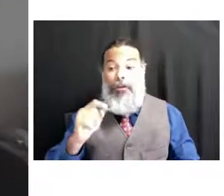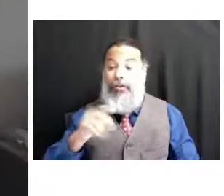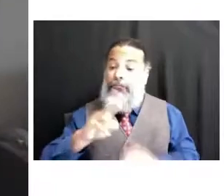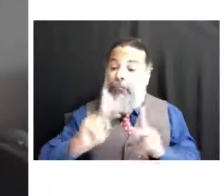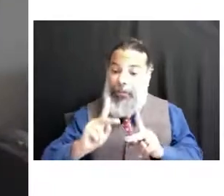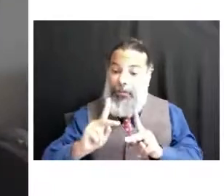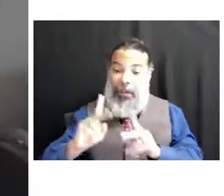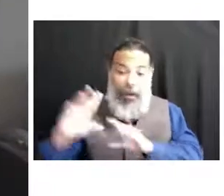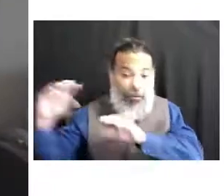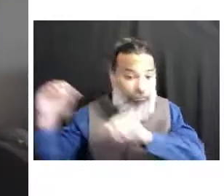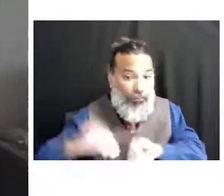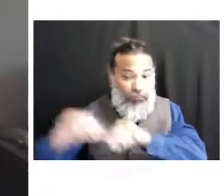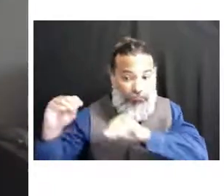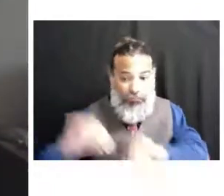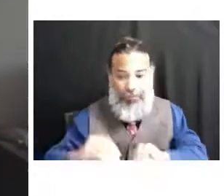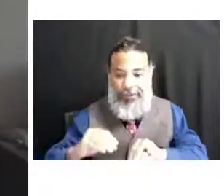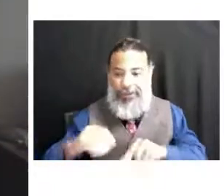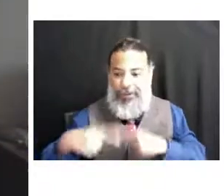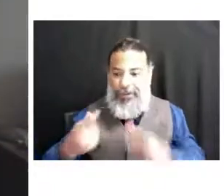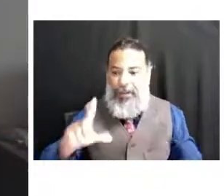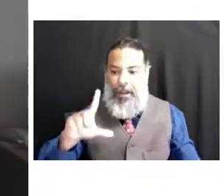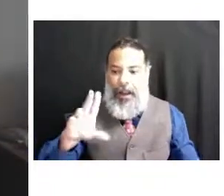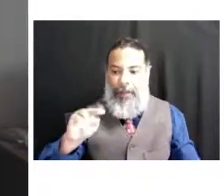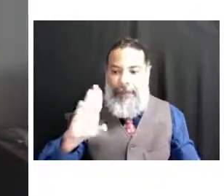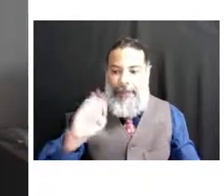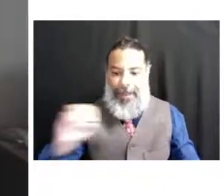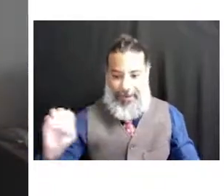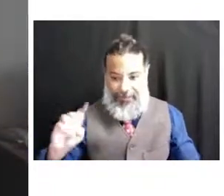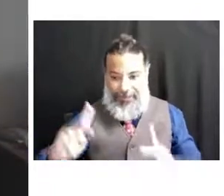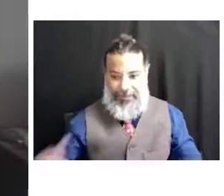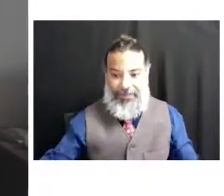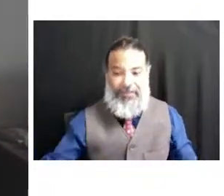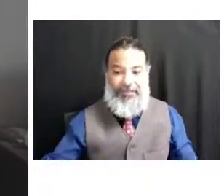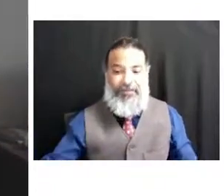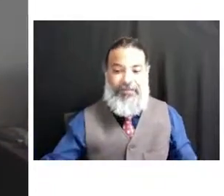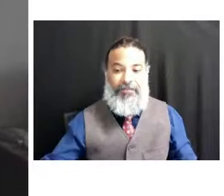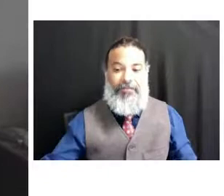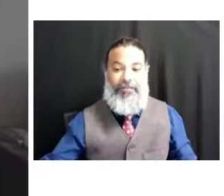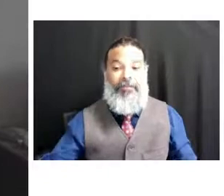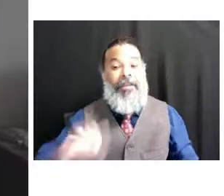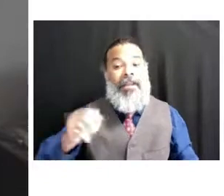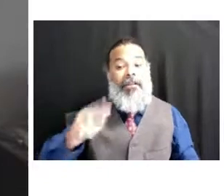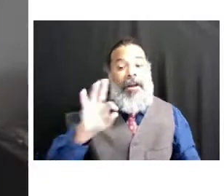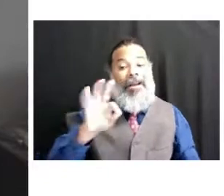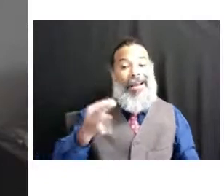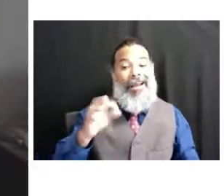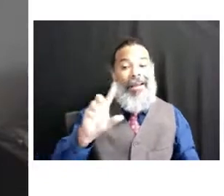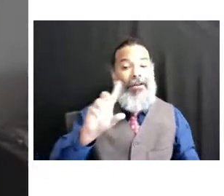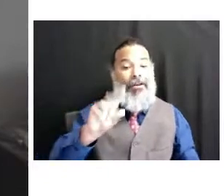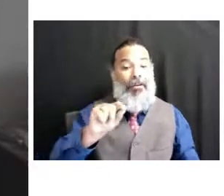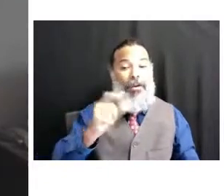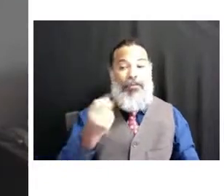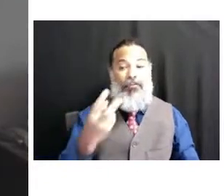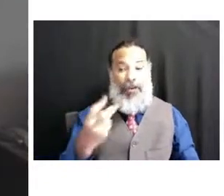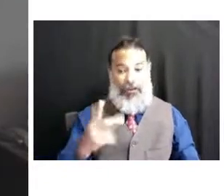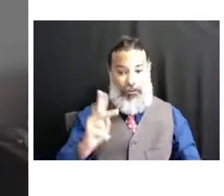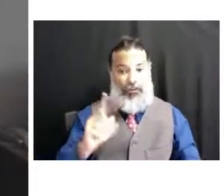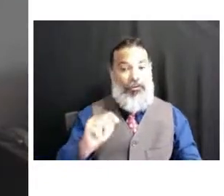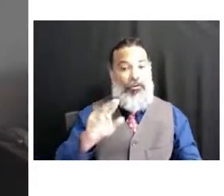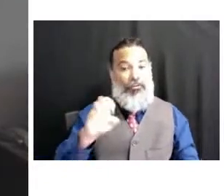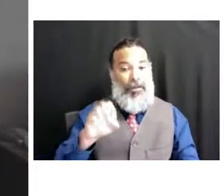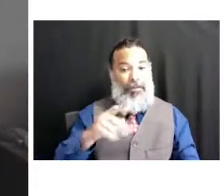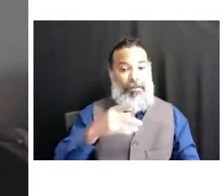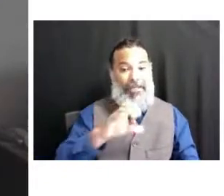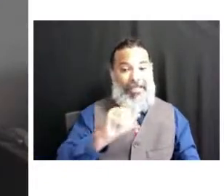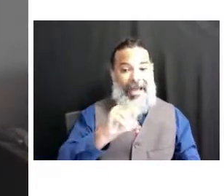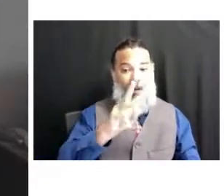in diaspora, including Lumbee peoples. On January 9th, 2012, two tribes of Piscataway, the Piscataway Kanoi